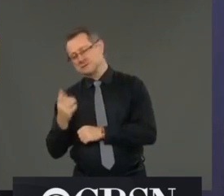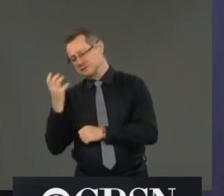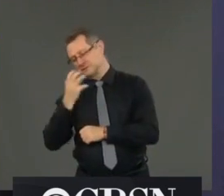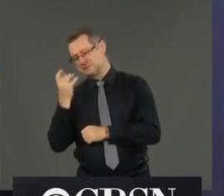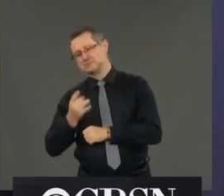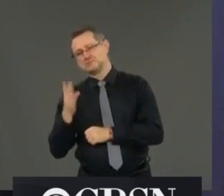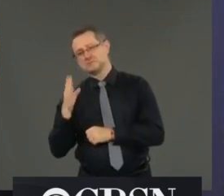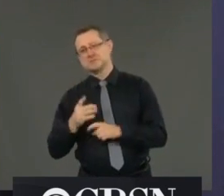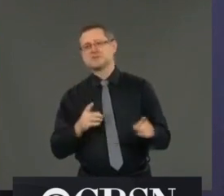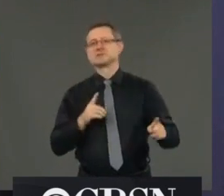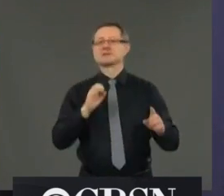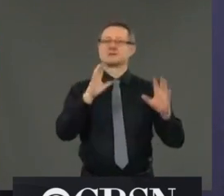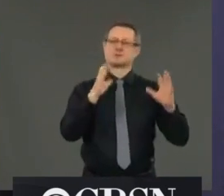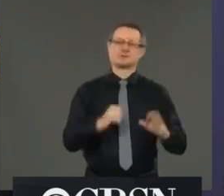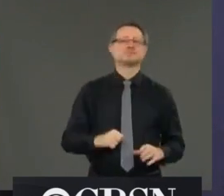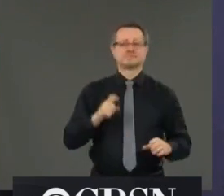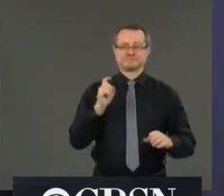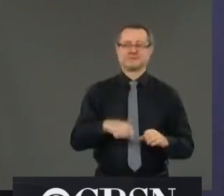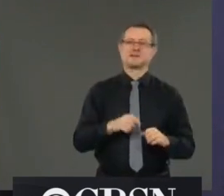off the building.